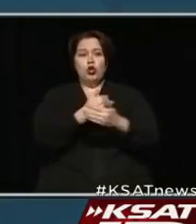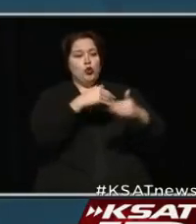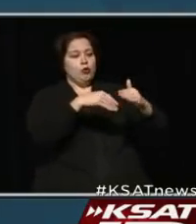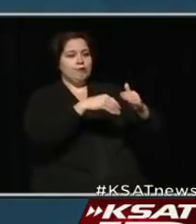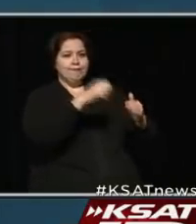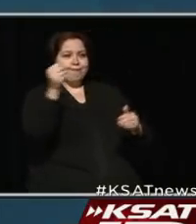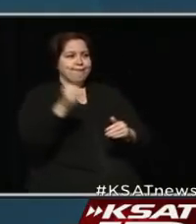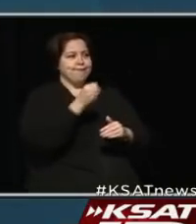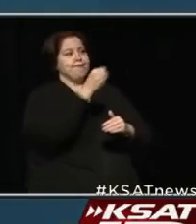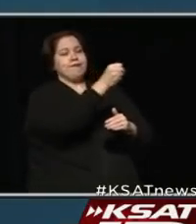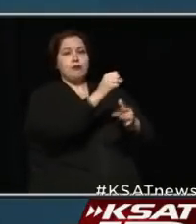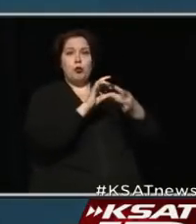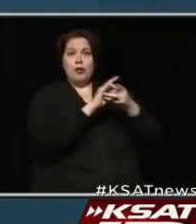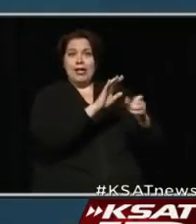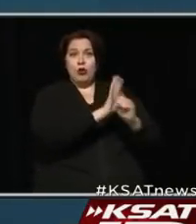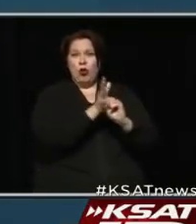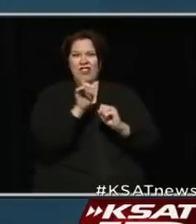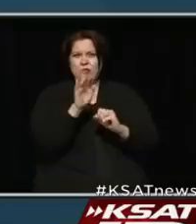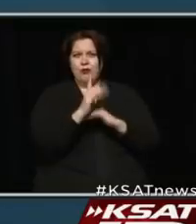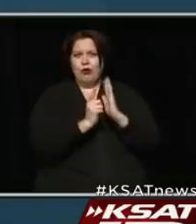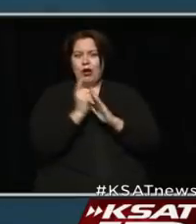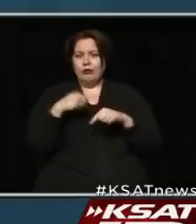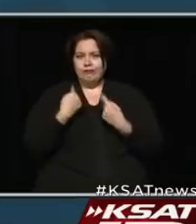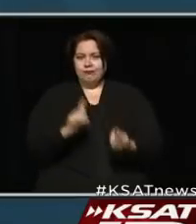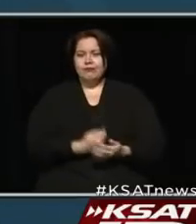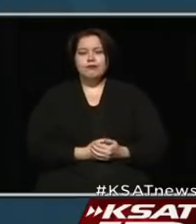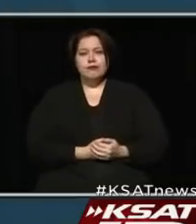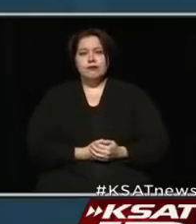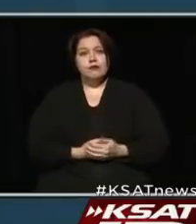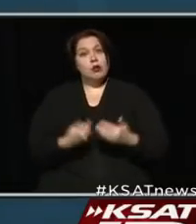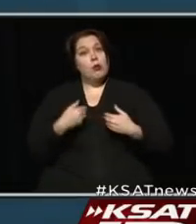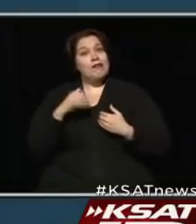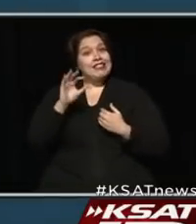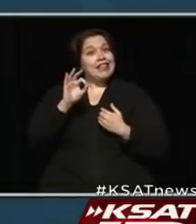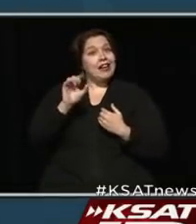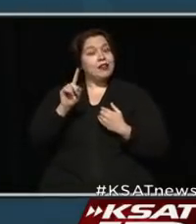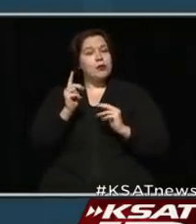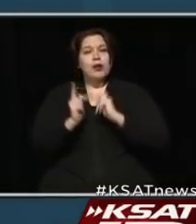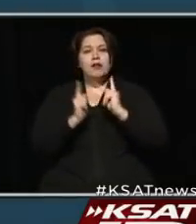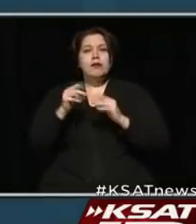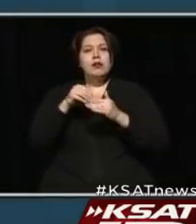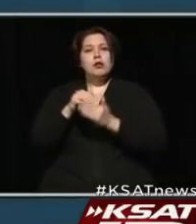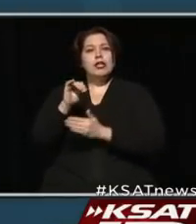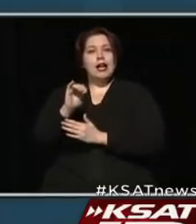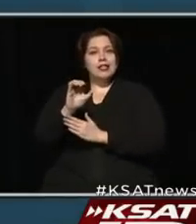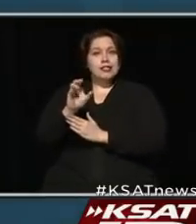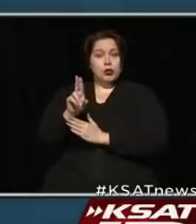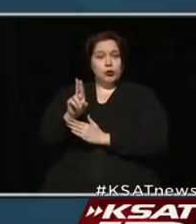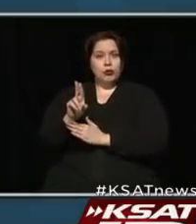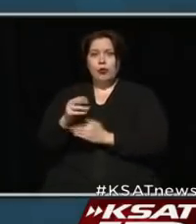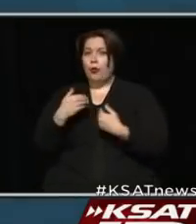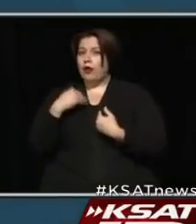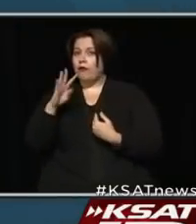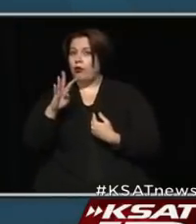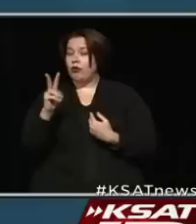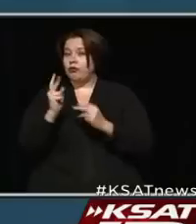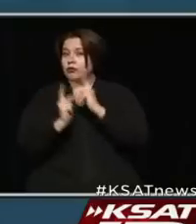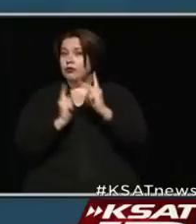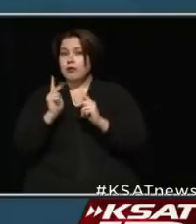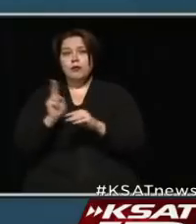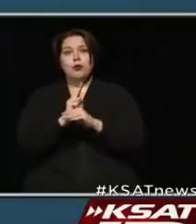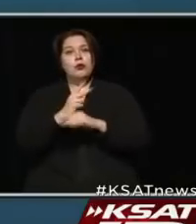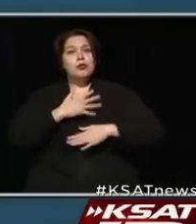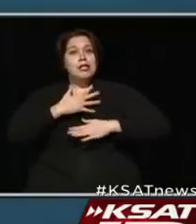-19 related admissions over the last 24 hours. And we do have 91 patients in the ICU and 42 patients on